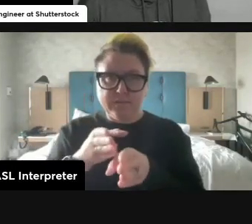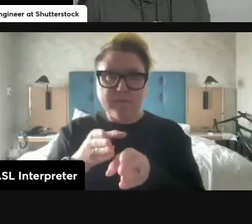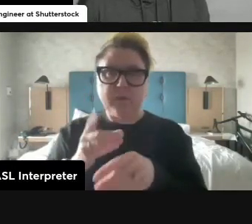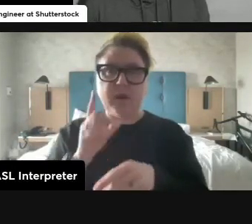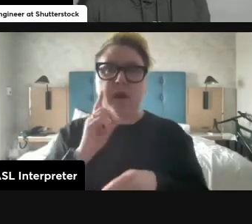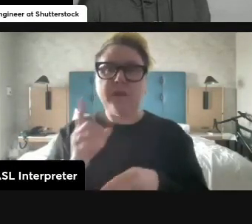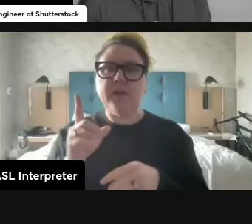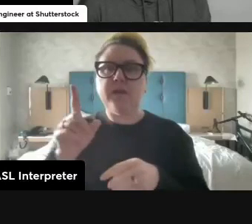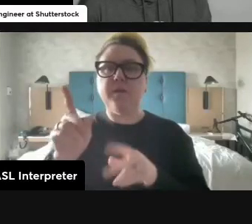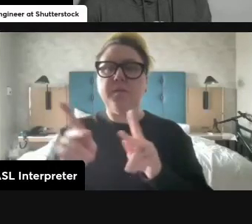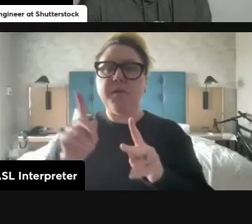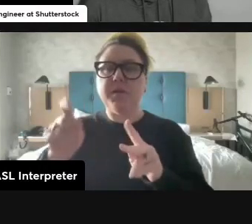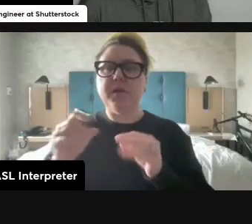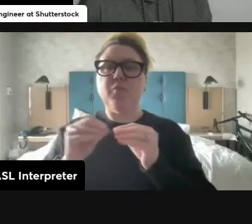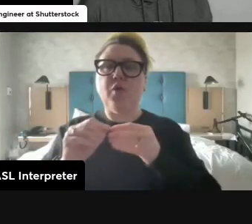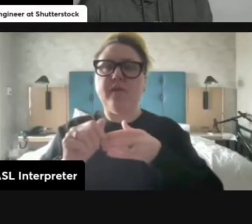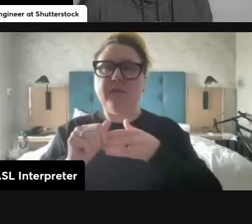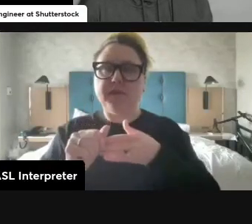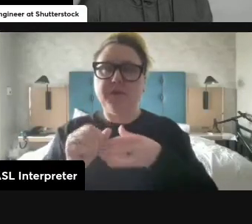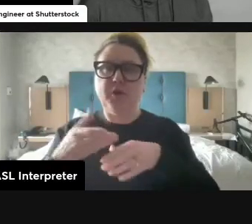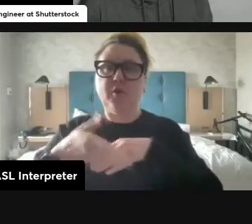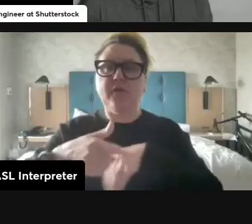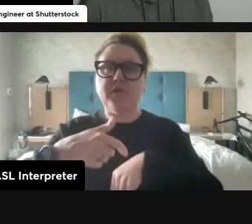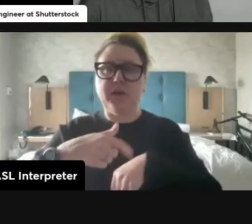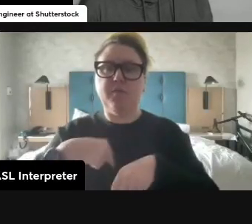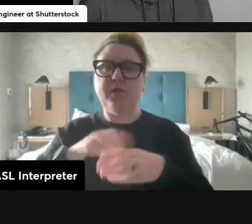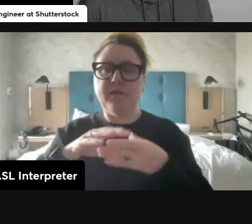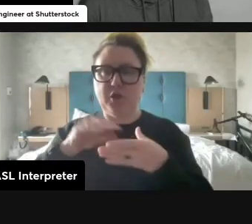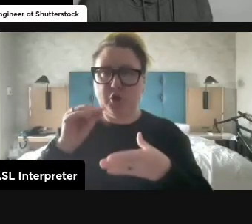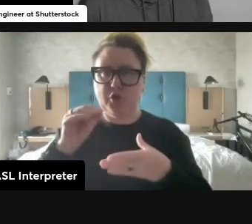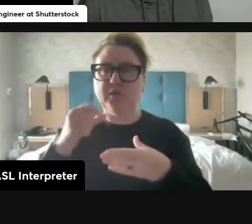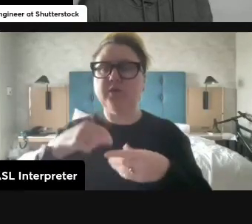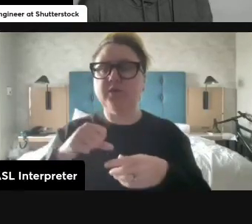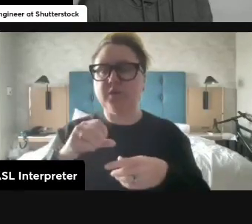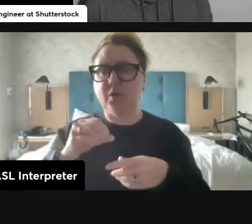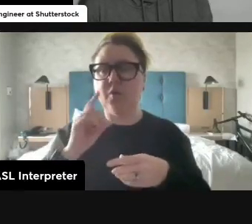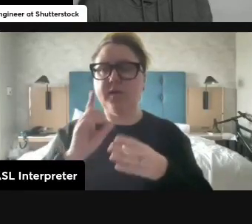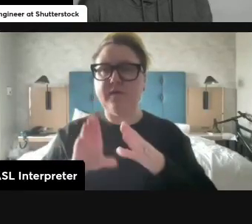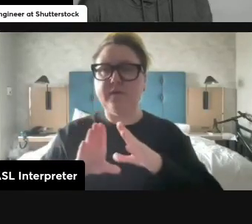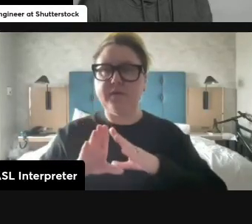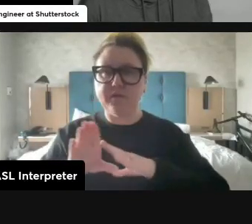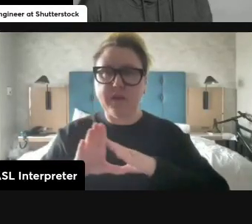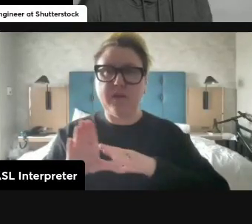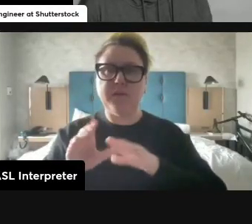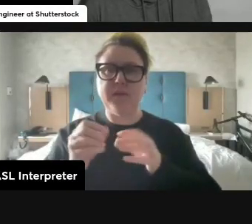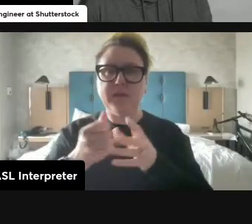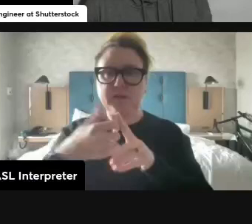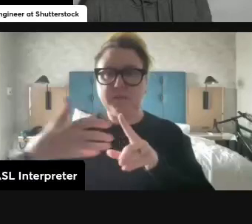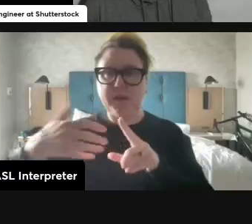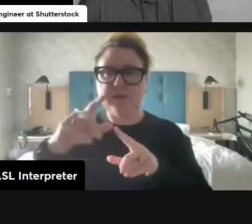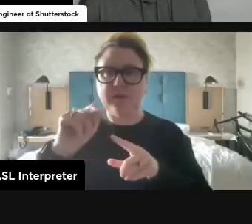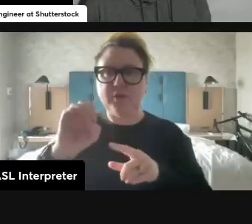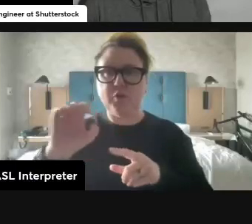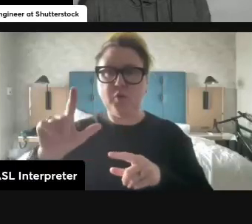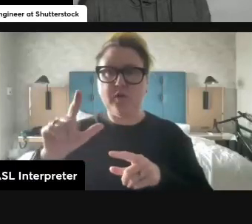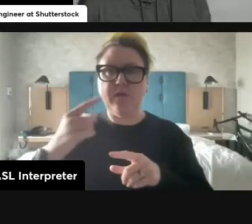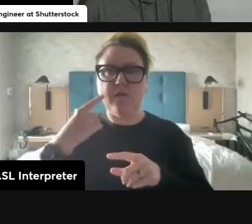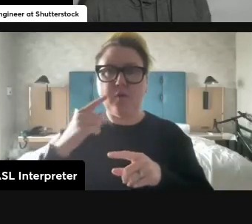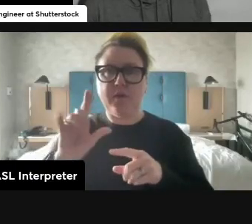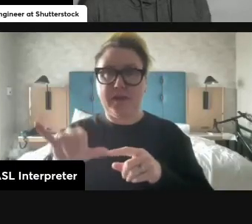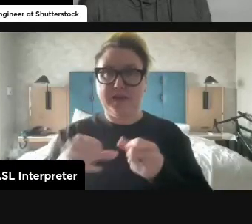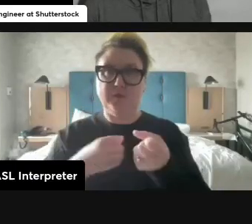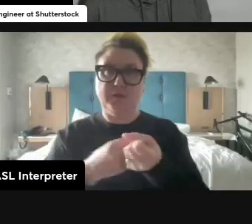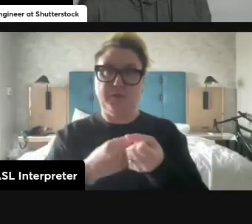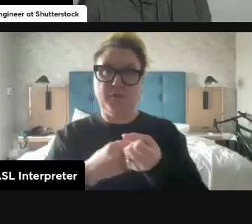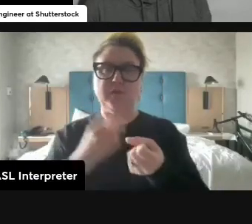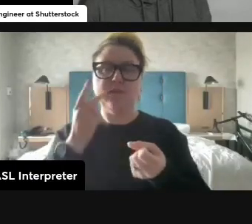more flexibility over time, and that's been an interesting thing to kind of develop and expand our tool chain to support. But we have seen a lot of velocity